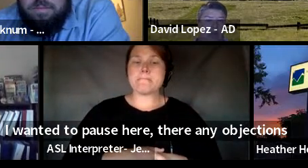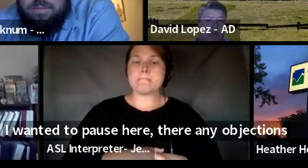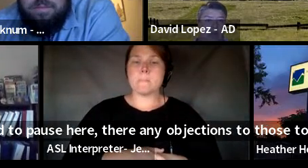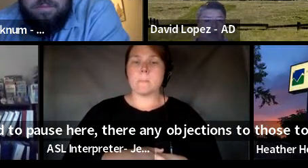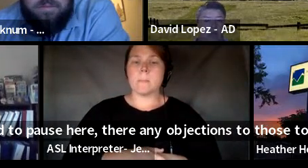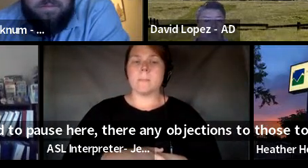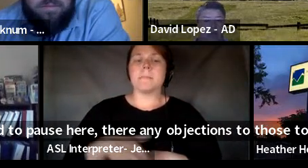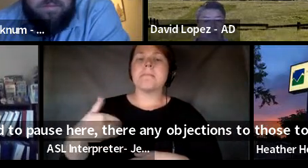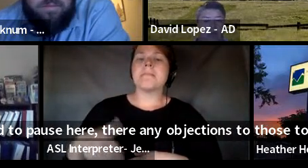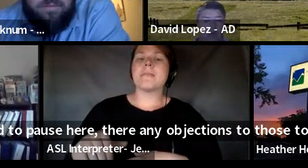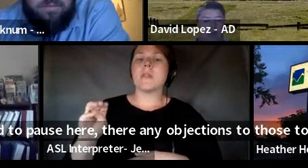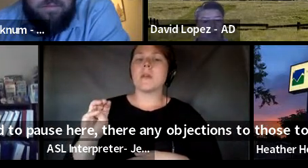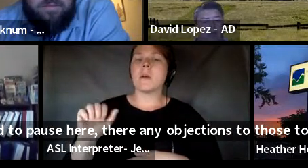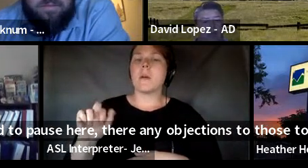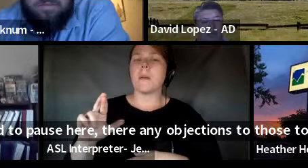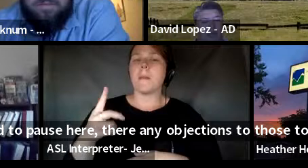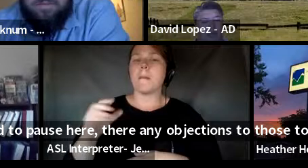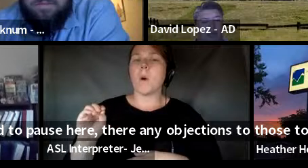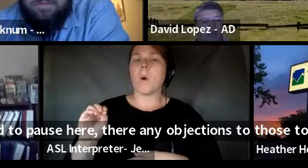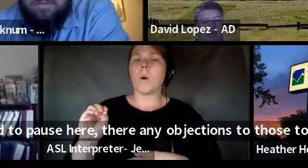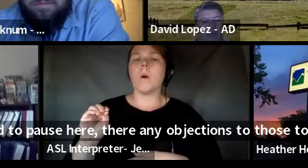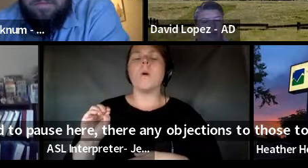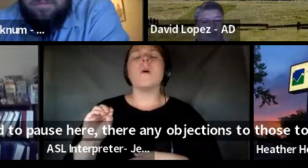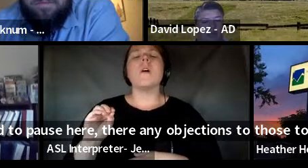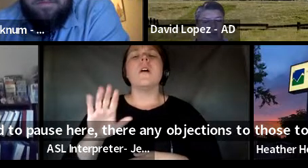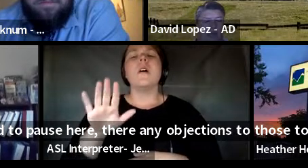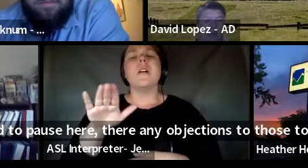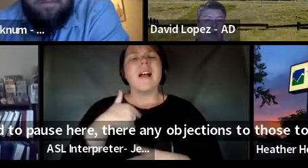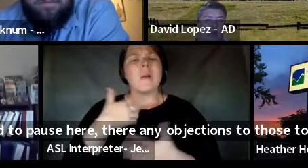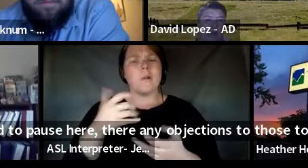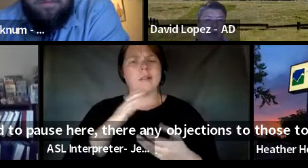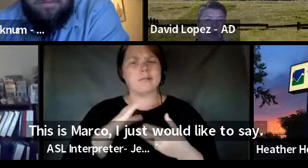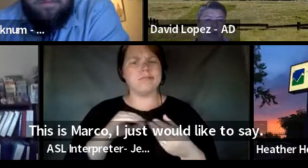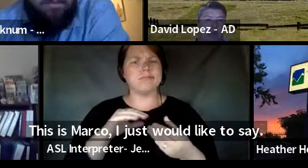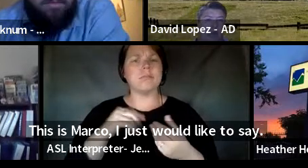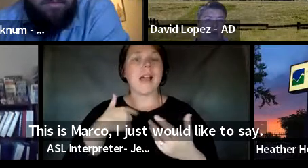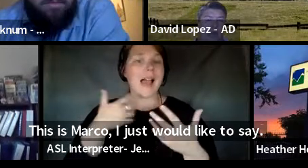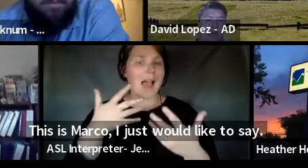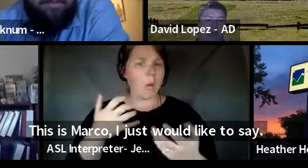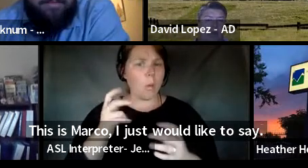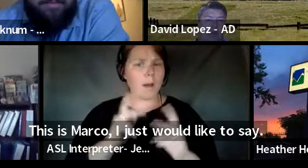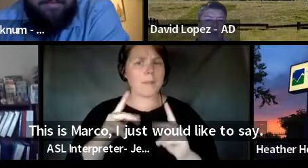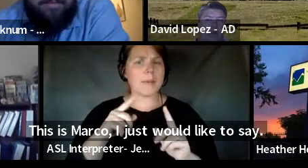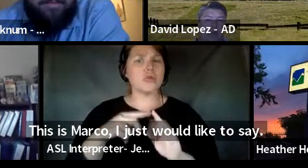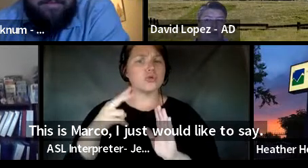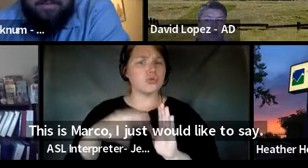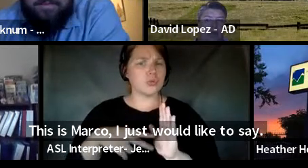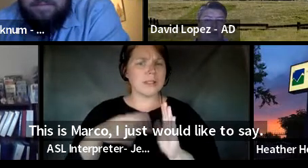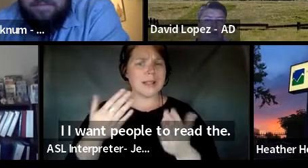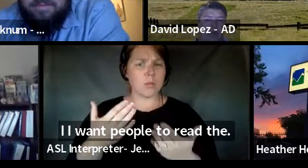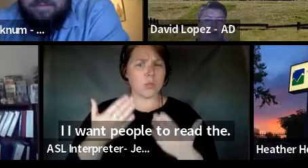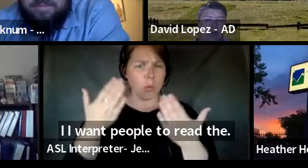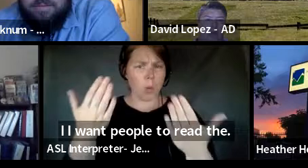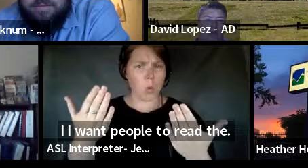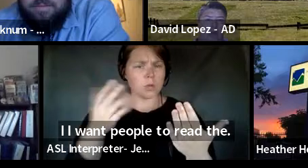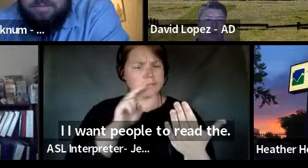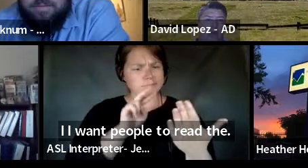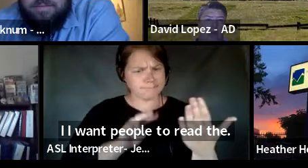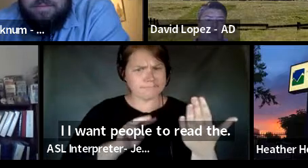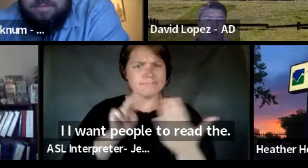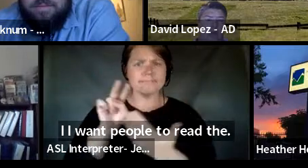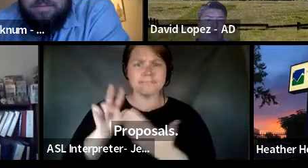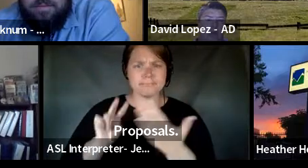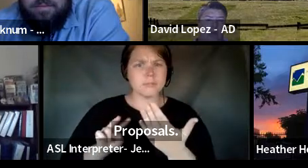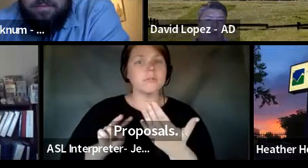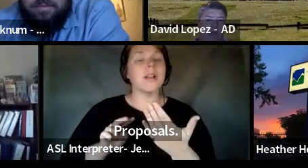This is Marco. I just would like to say, I want people to read the proposals closely.